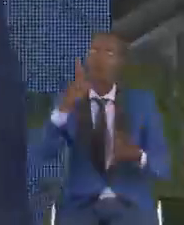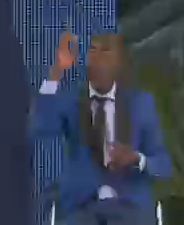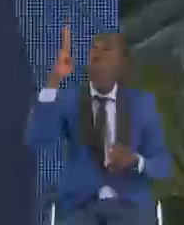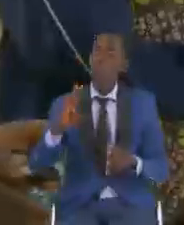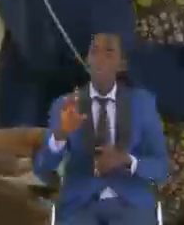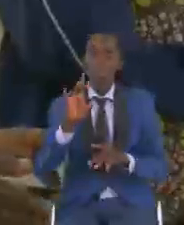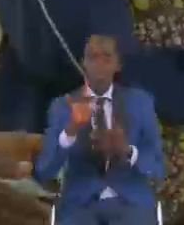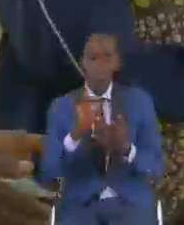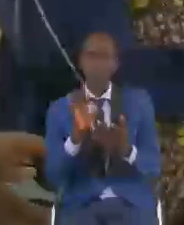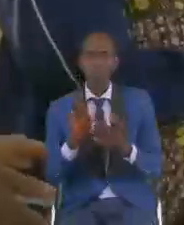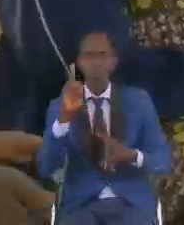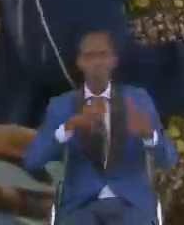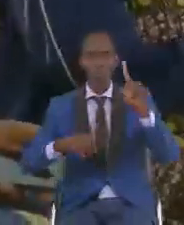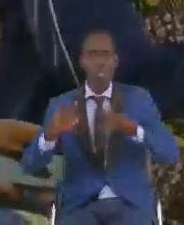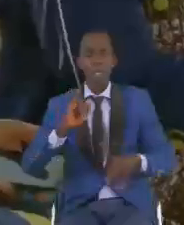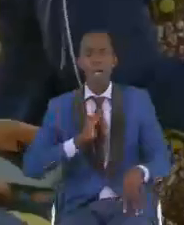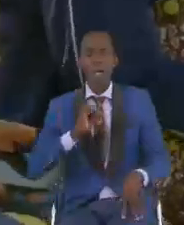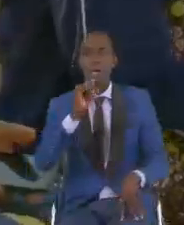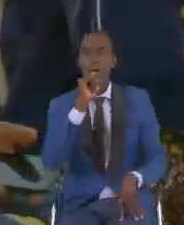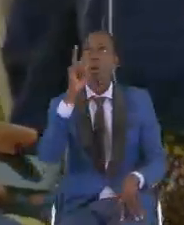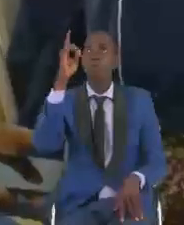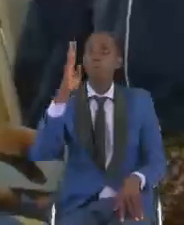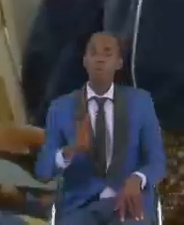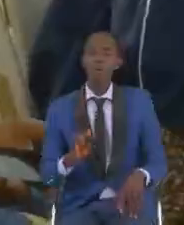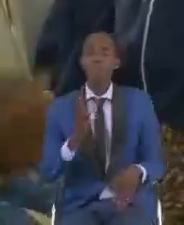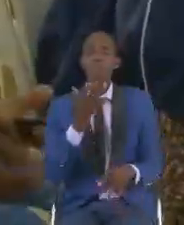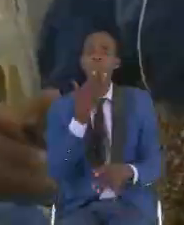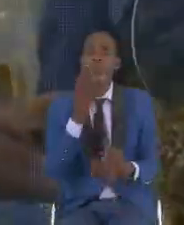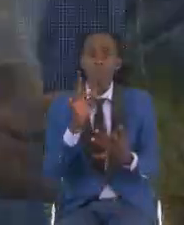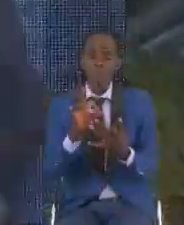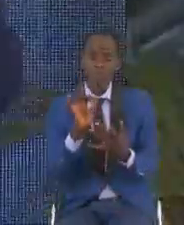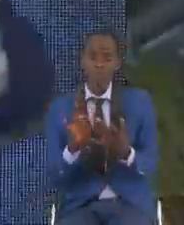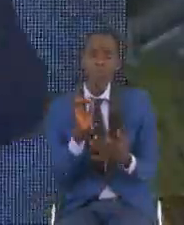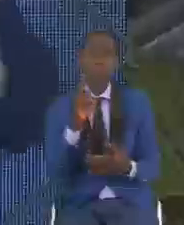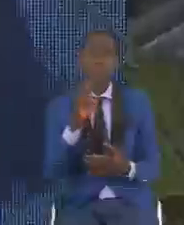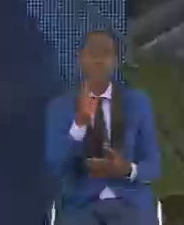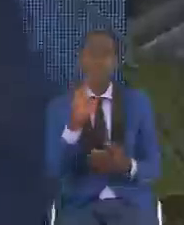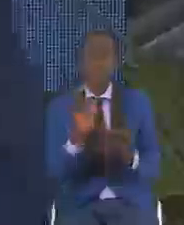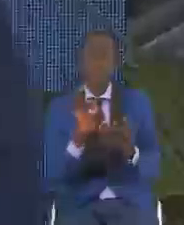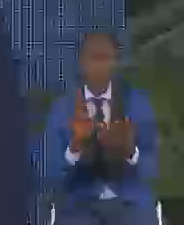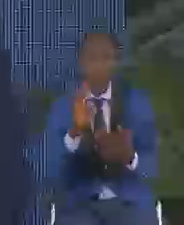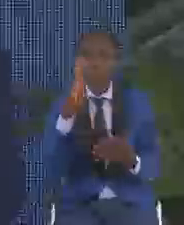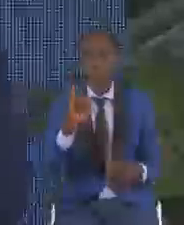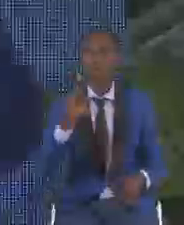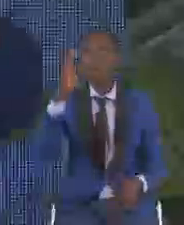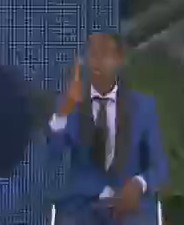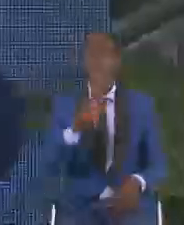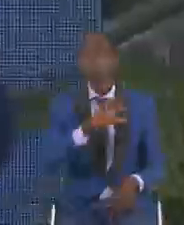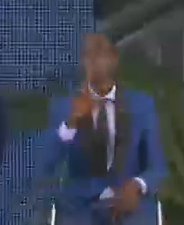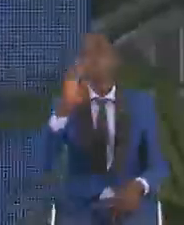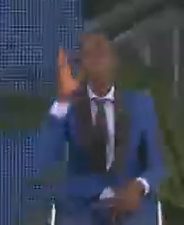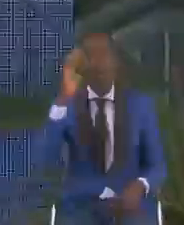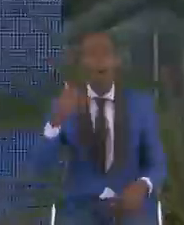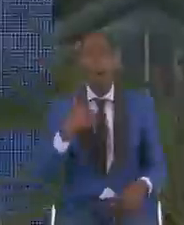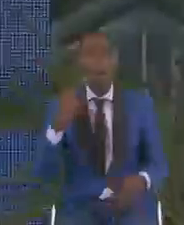am God's choice. You're chosen by God. Nobody would have recommended you, but